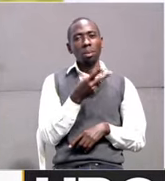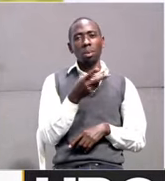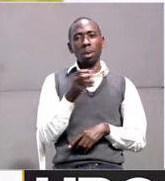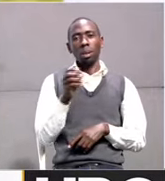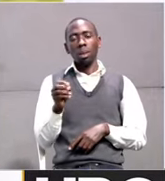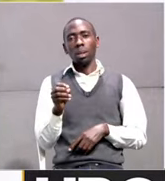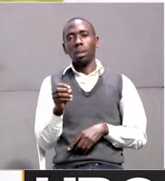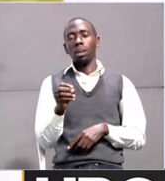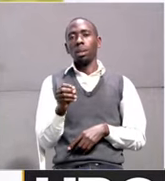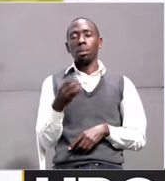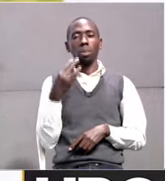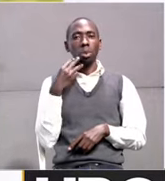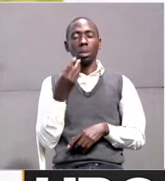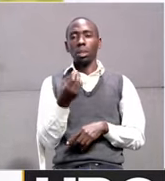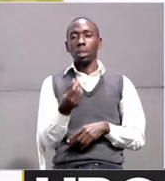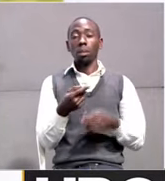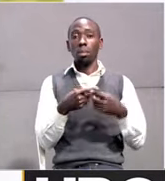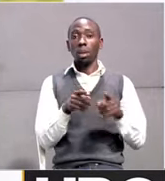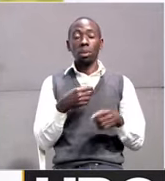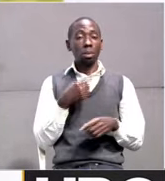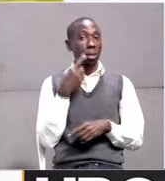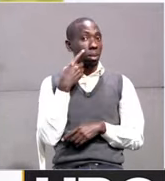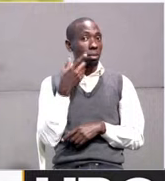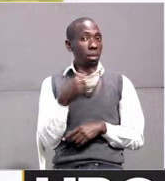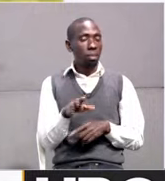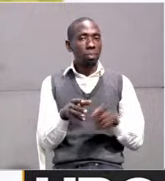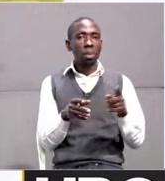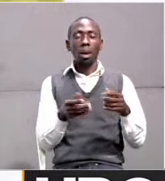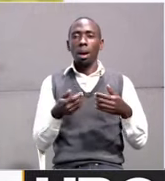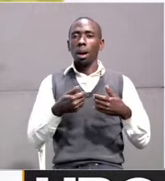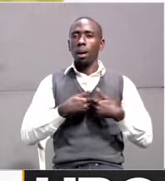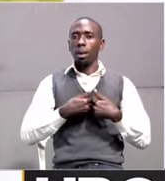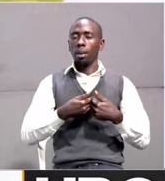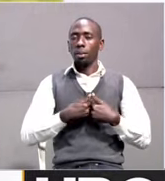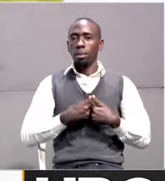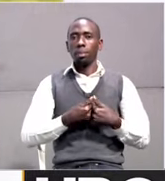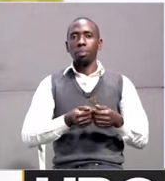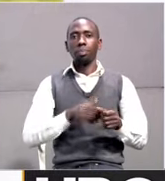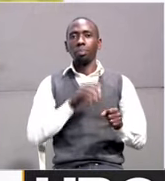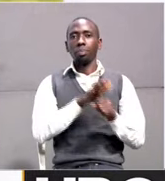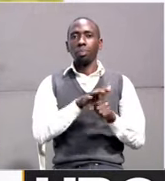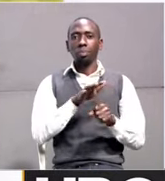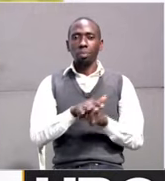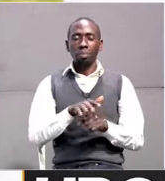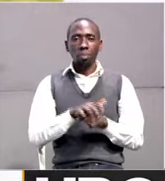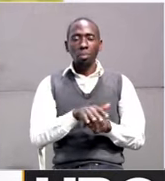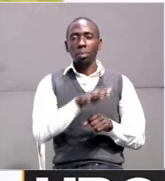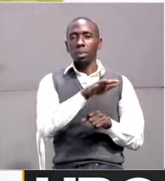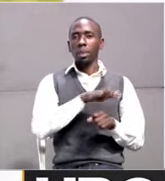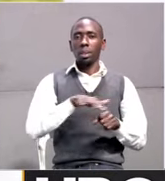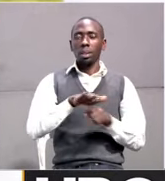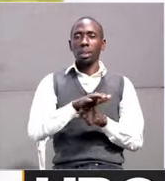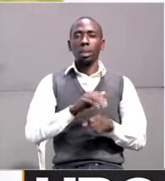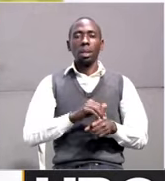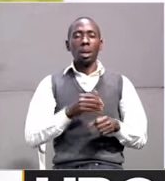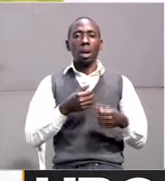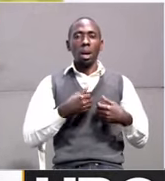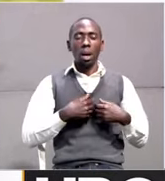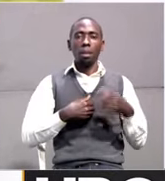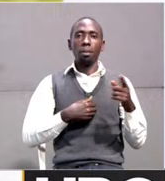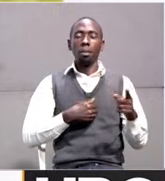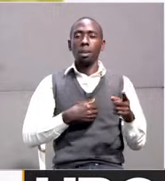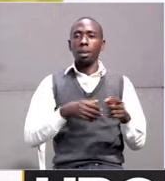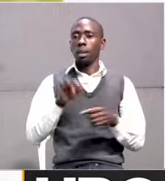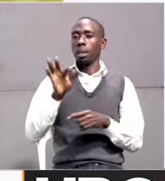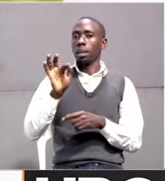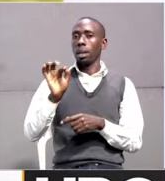But as you can see, he has got a number of lines. Number one, the dairy, the cows, the 8 cows,